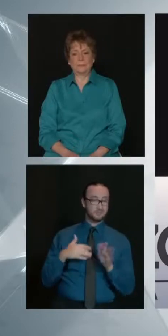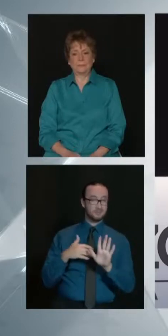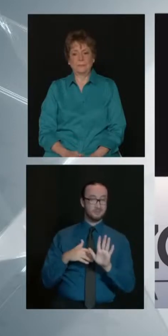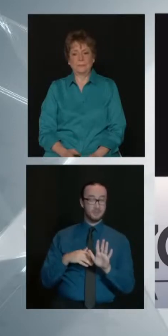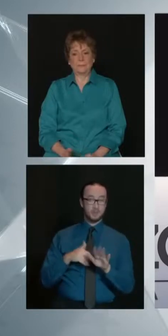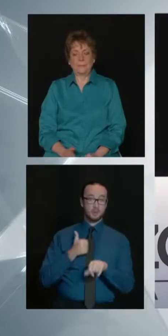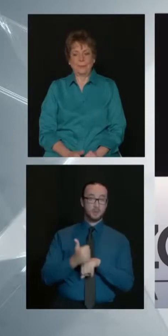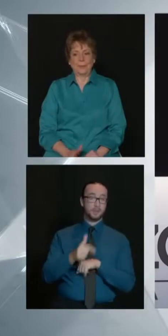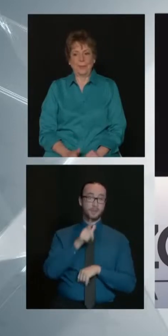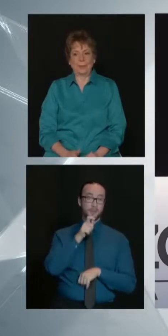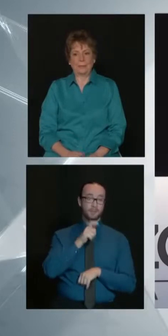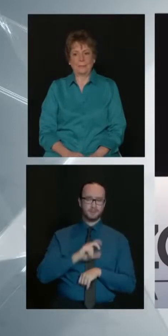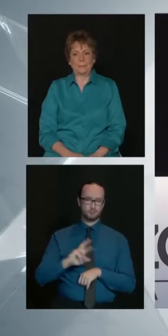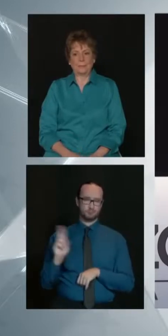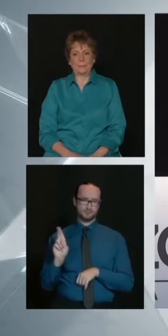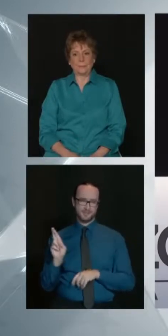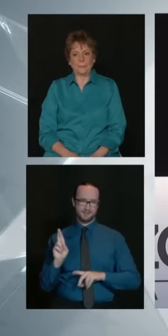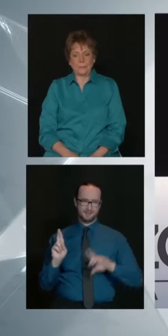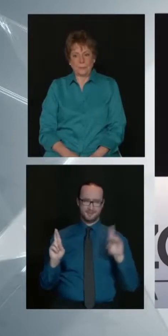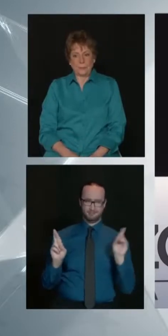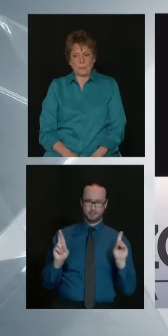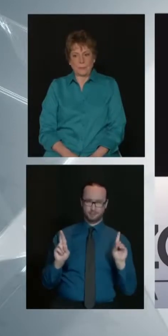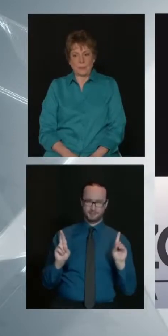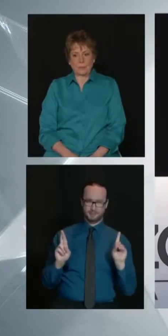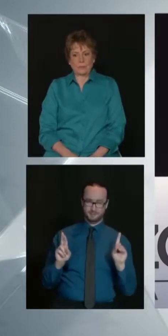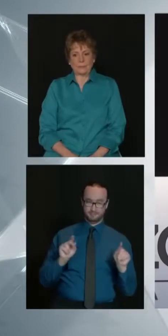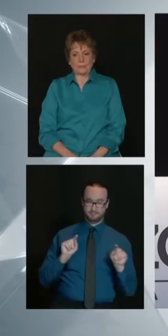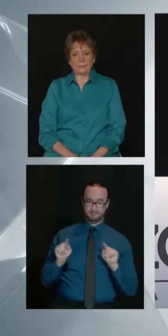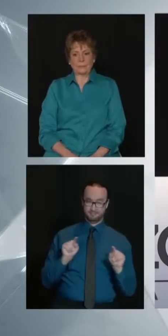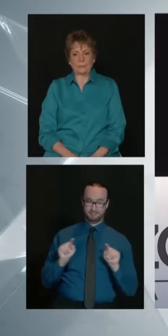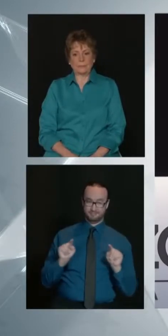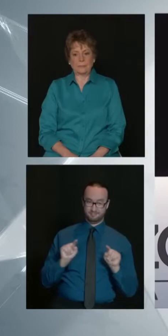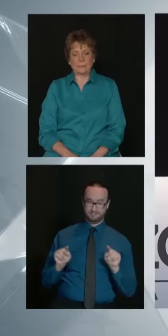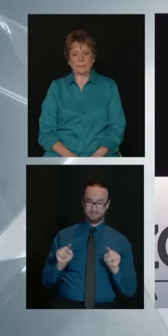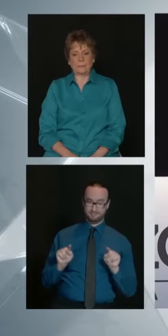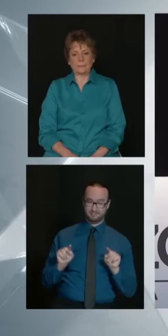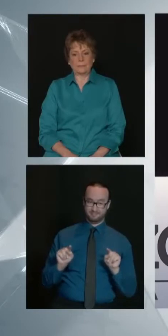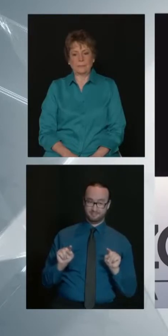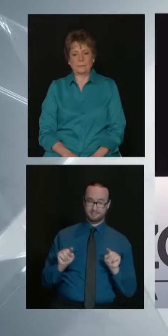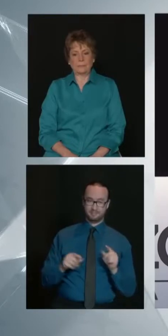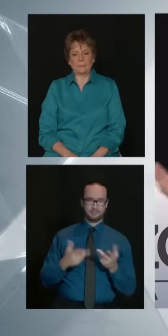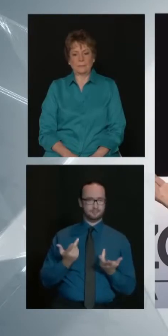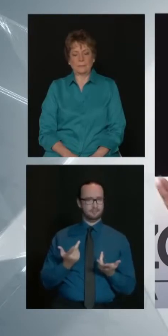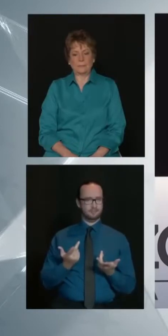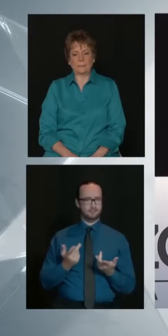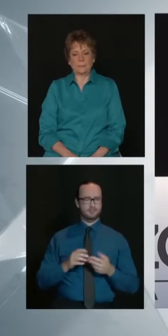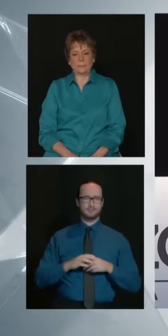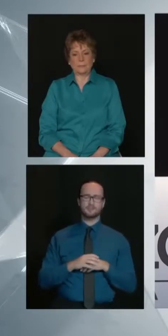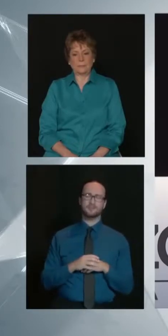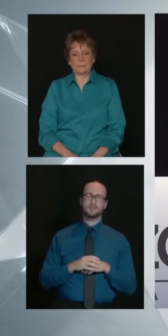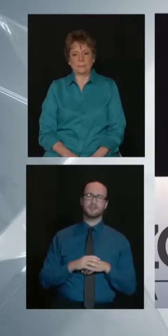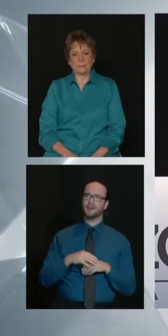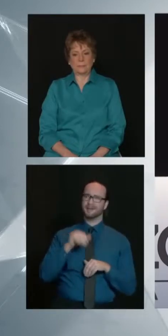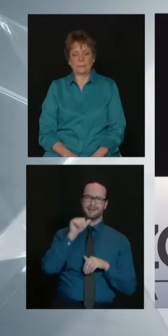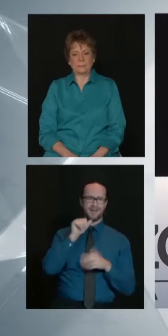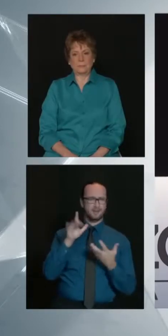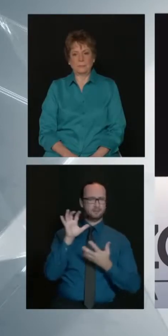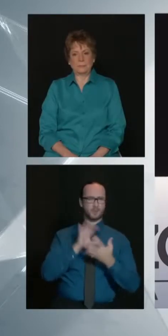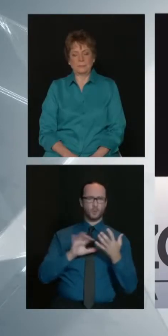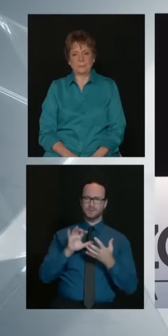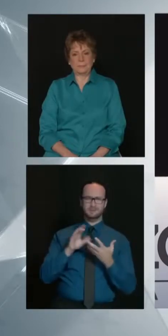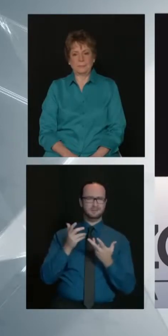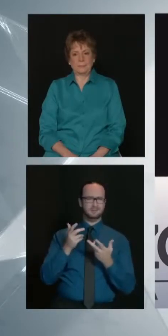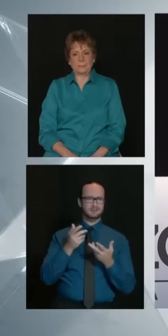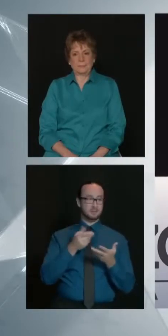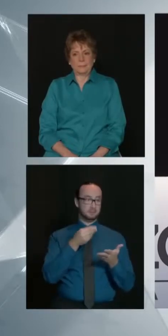their foolish economic policies. Look, don't confuse money with wealth. They're not the same thing. Wealth, that's